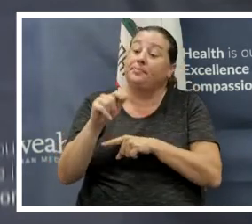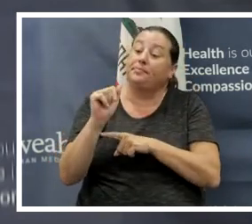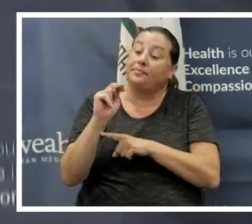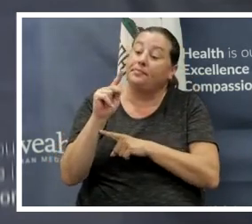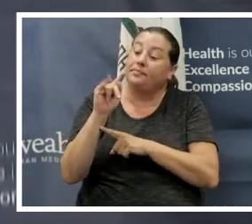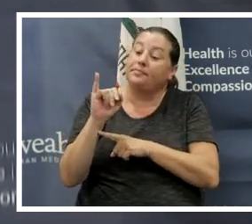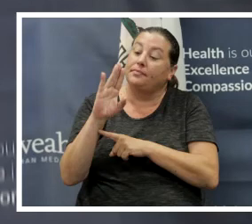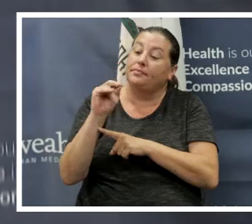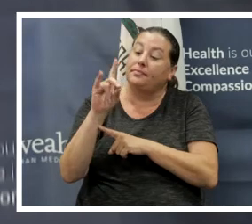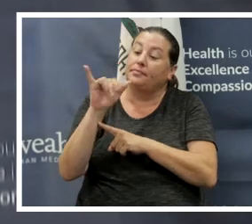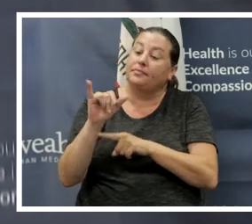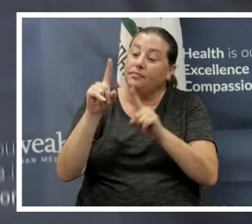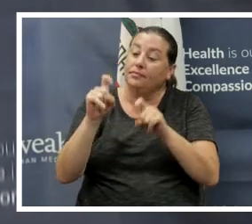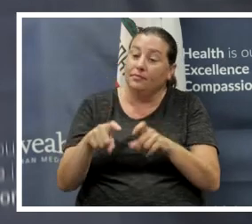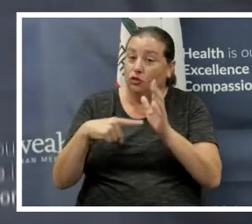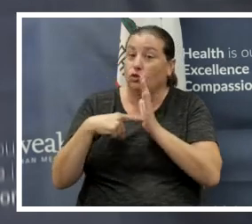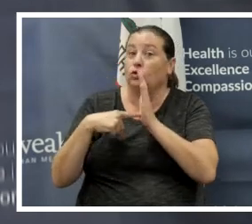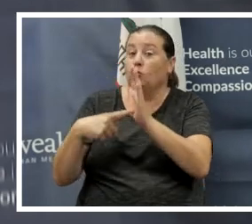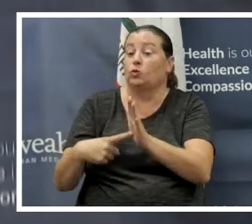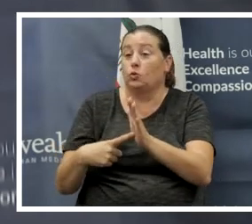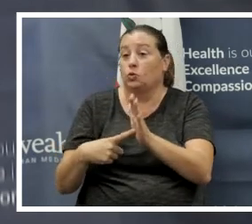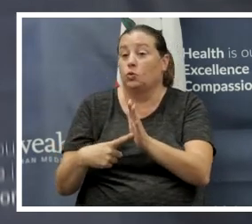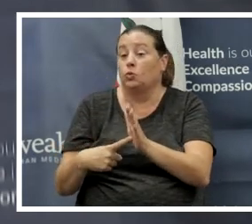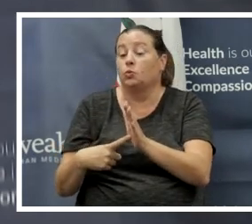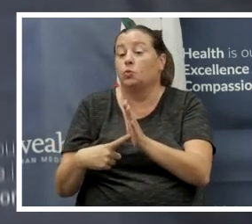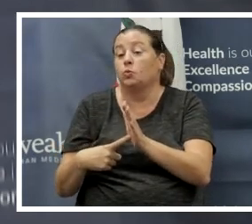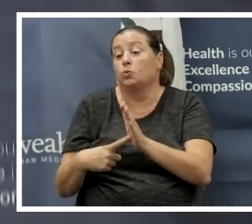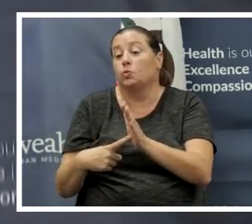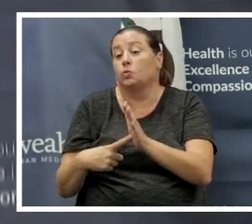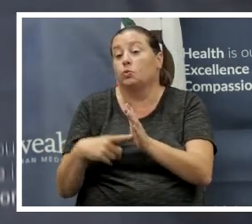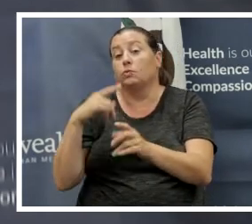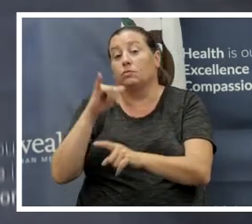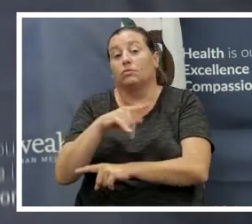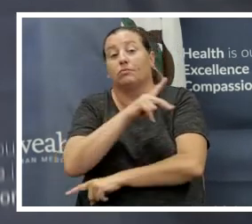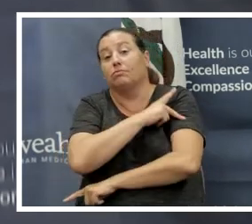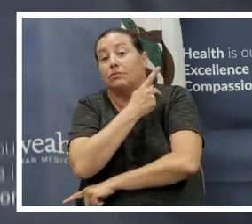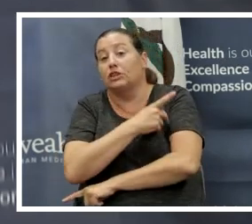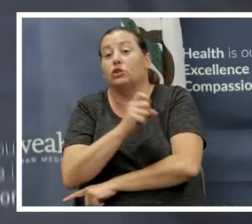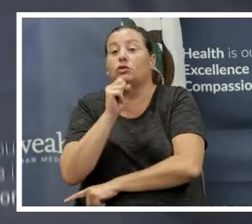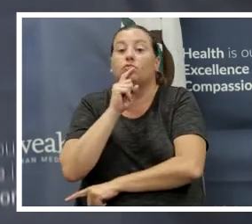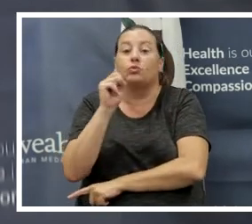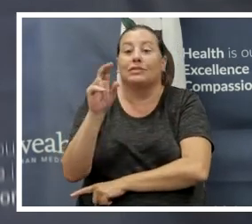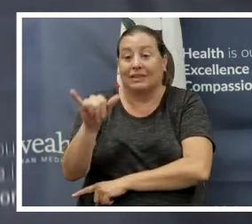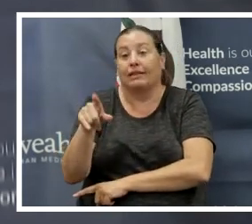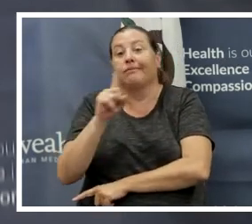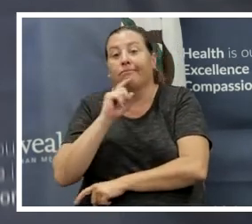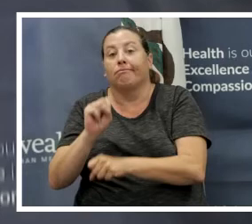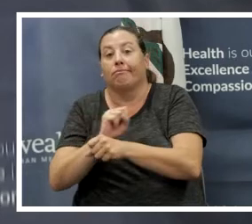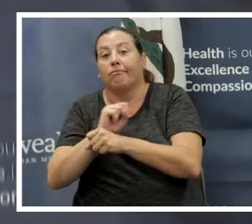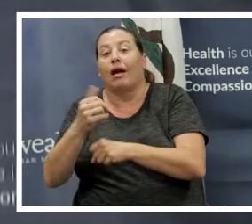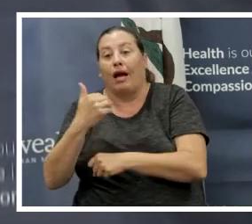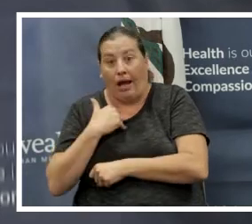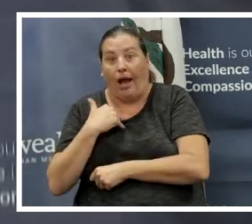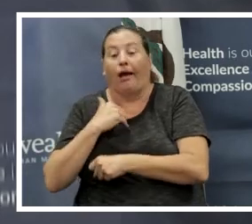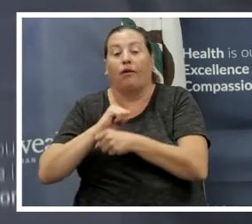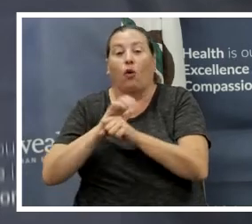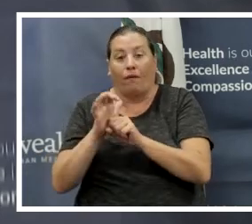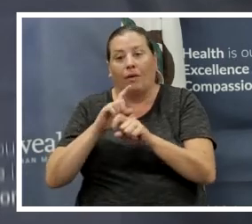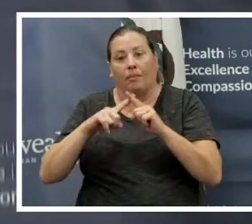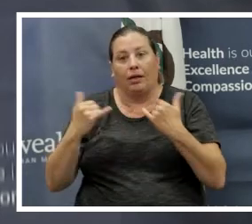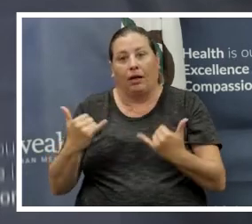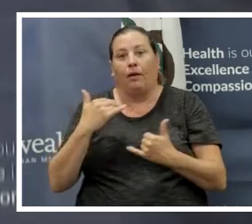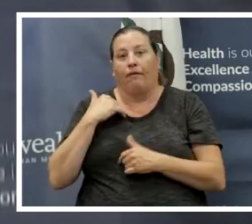test essentially shows that if a patient was infected at one time, had COVID, but now has the antibodies in their